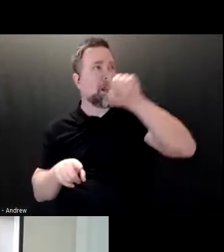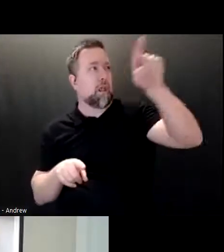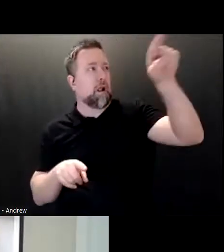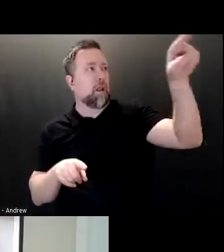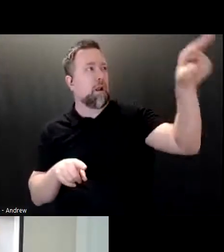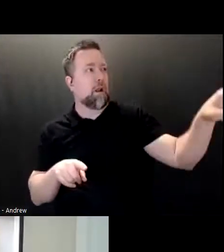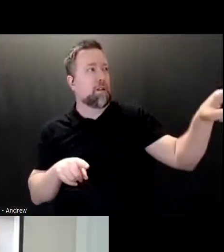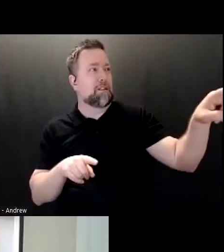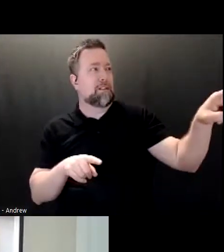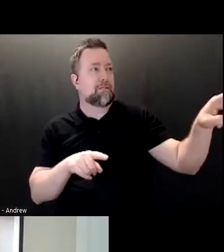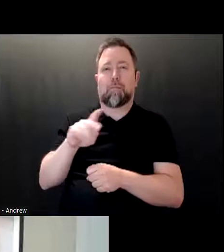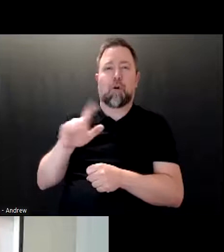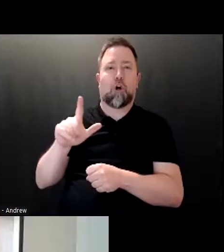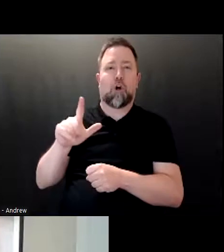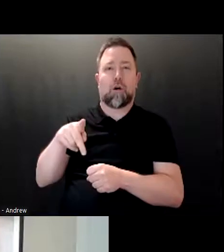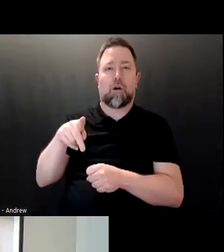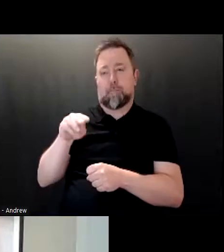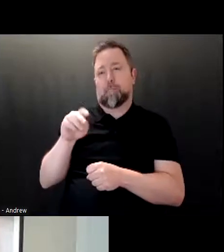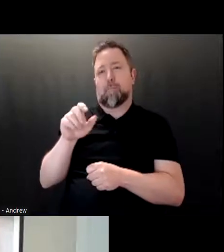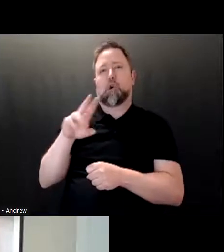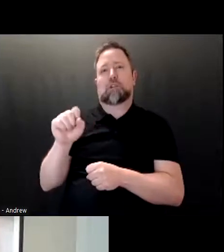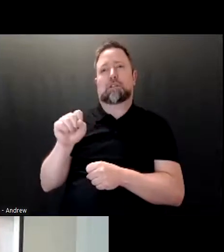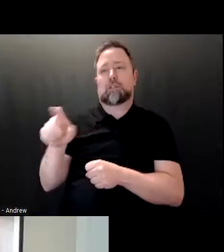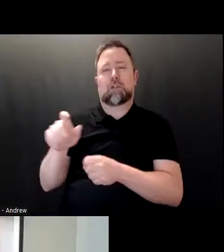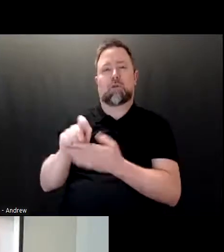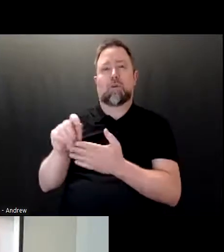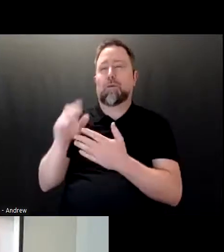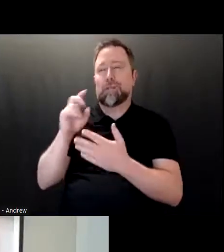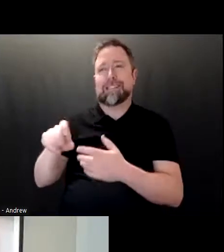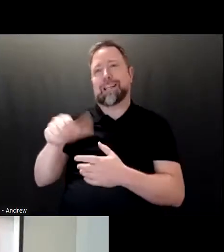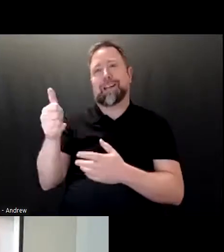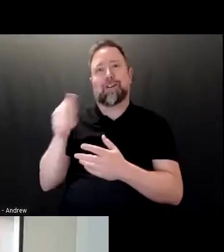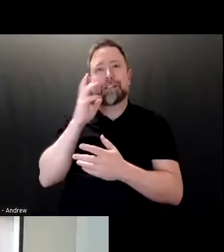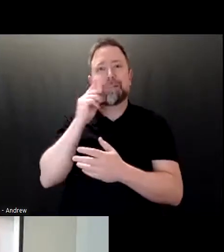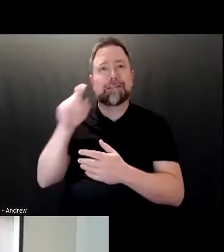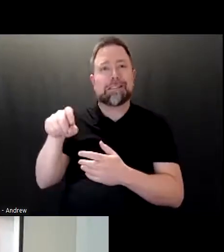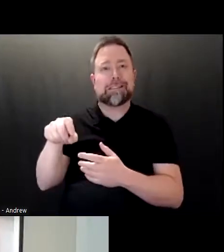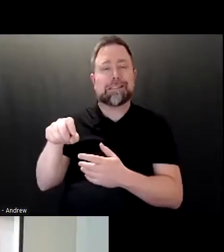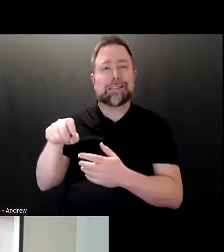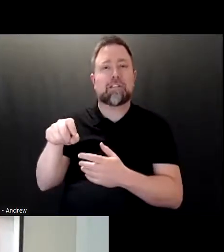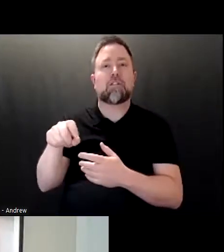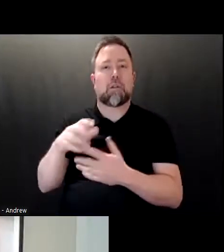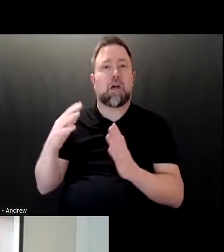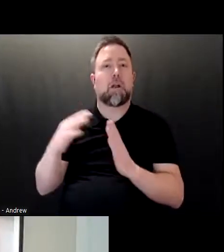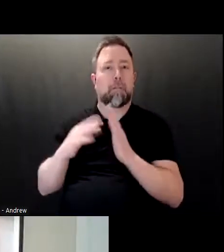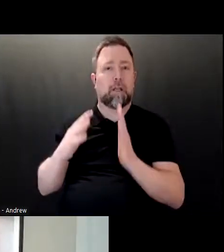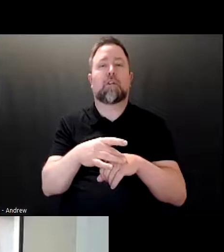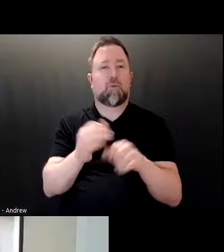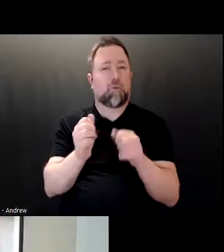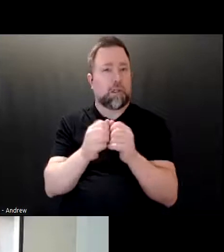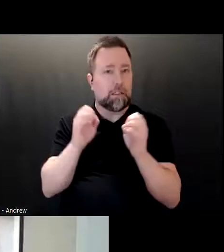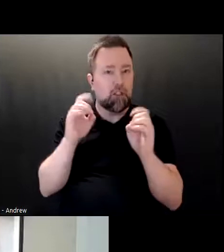the studio did not come about with just Wharton, though he is shown in the next slide,